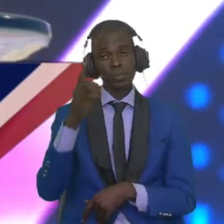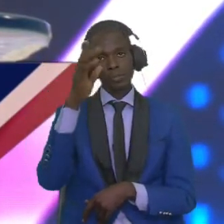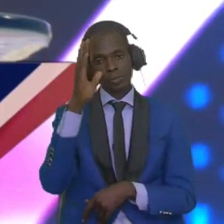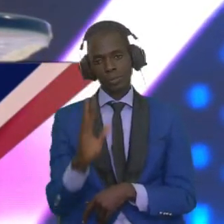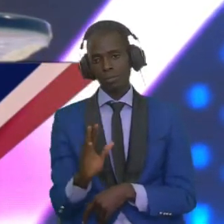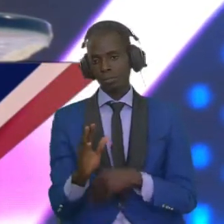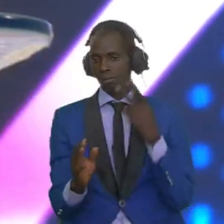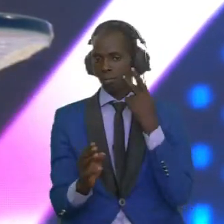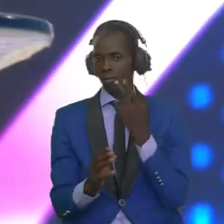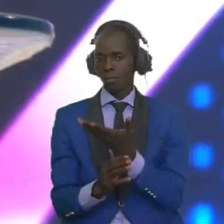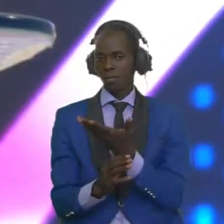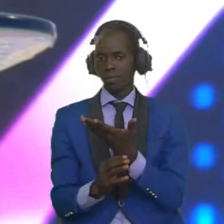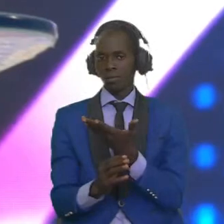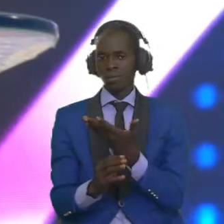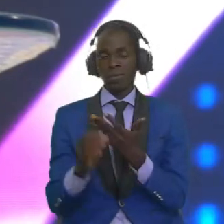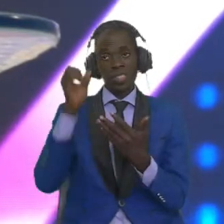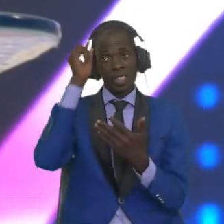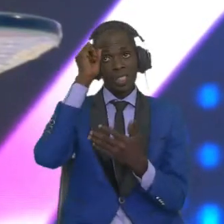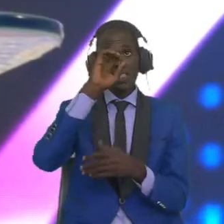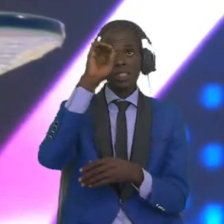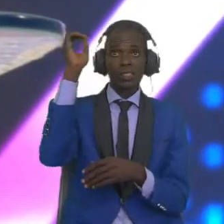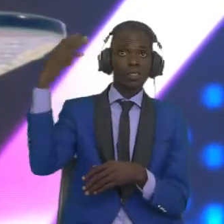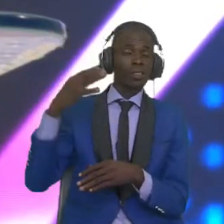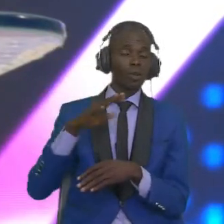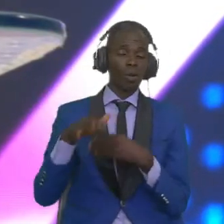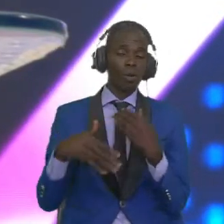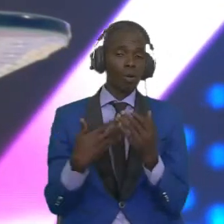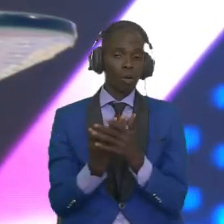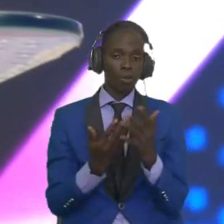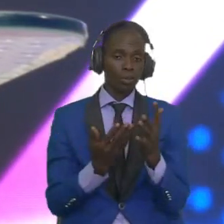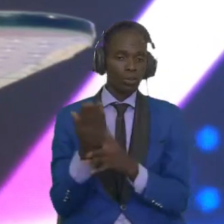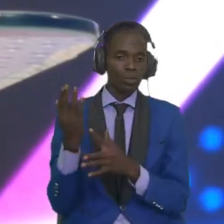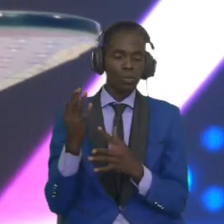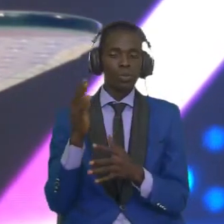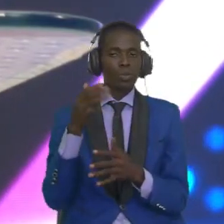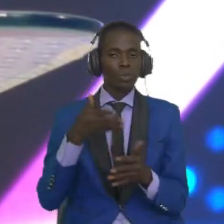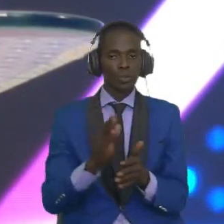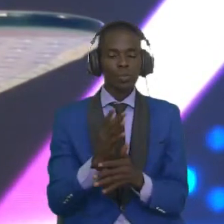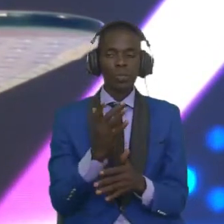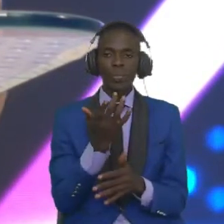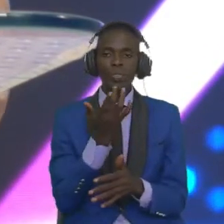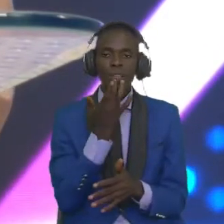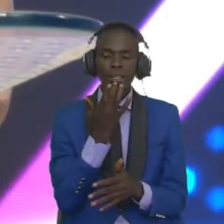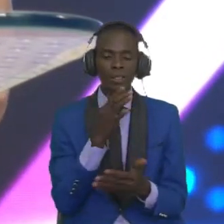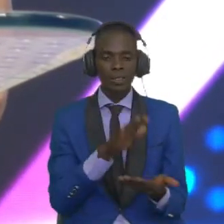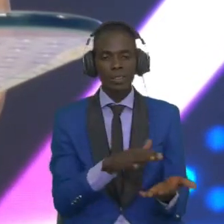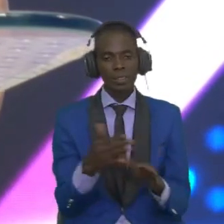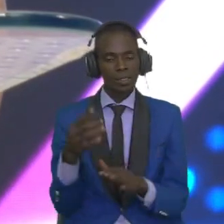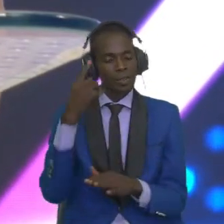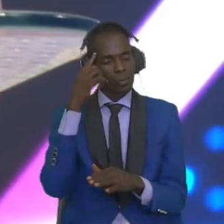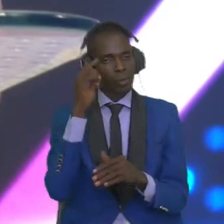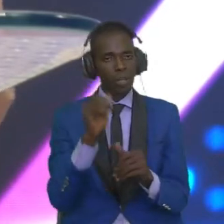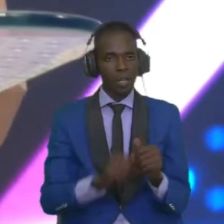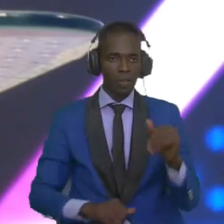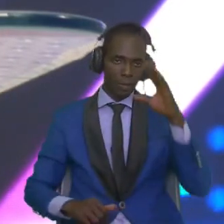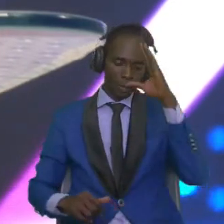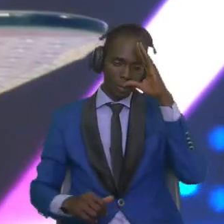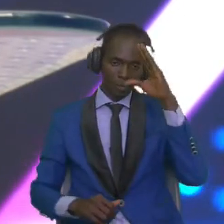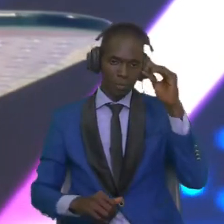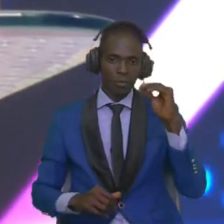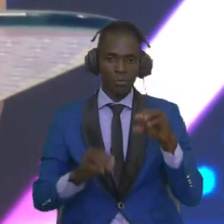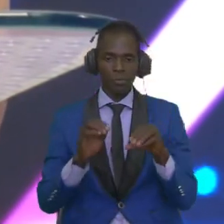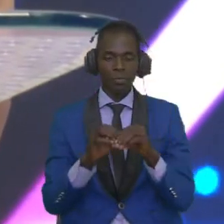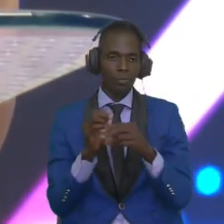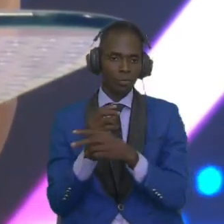see that? It's grace all through. "By the grace of God, should taste death for every man." And then in